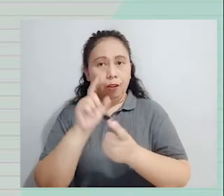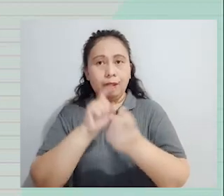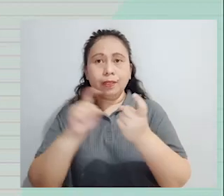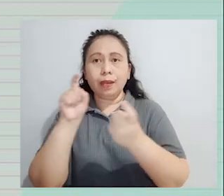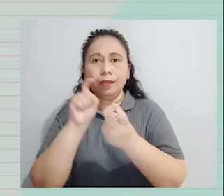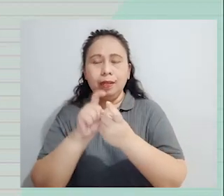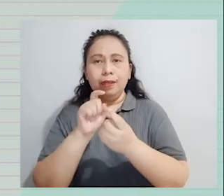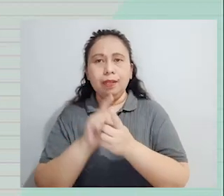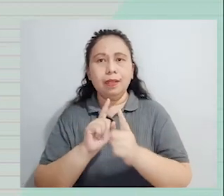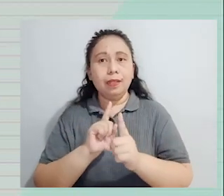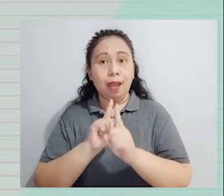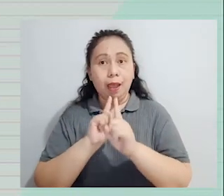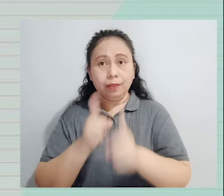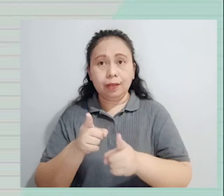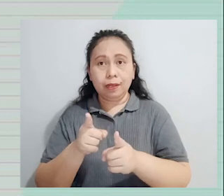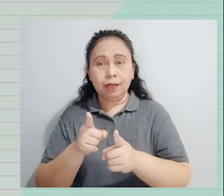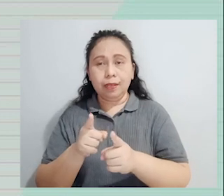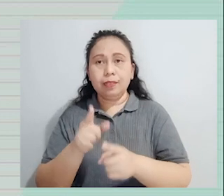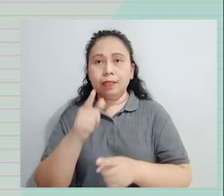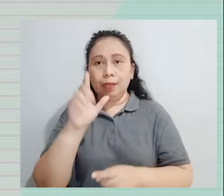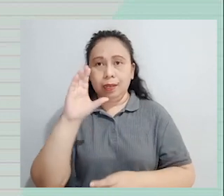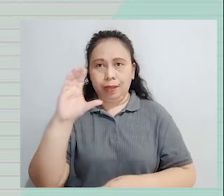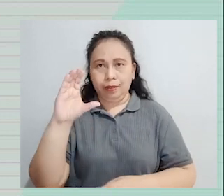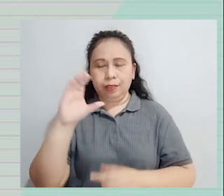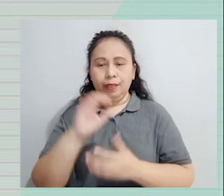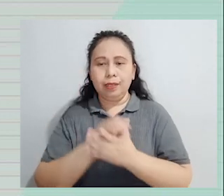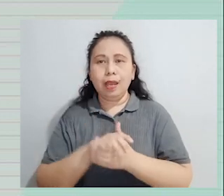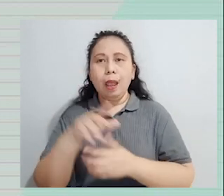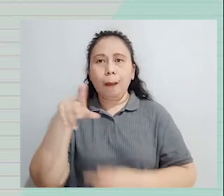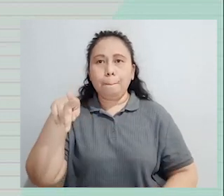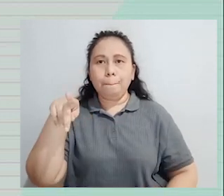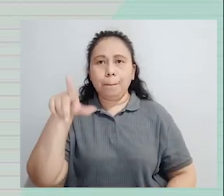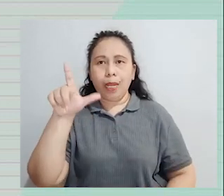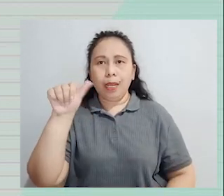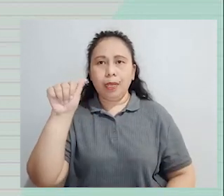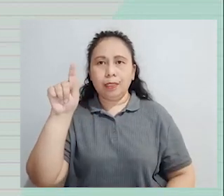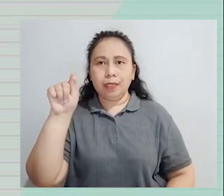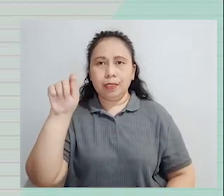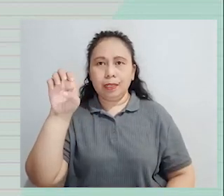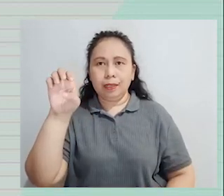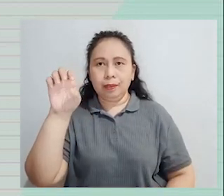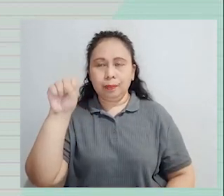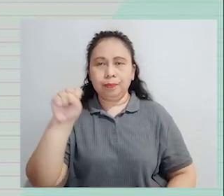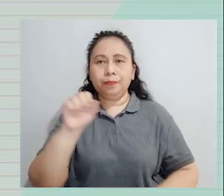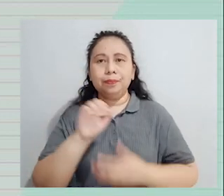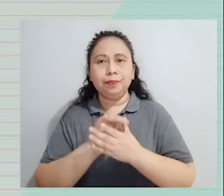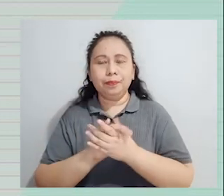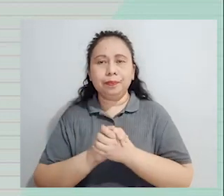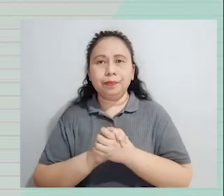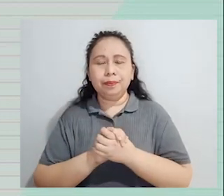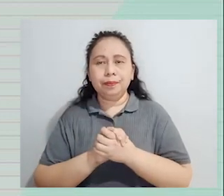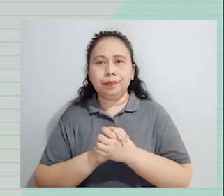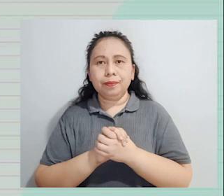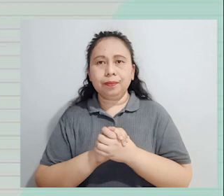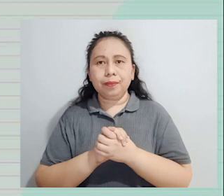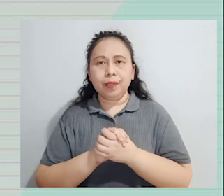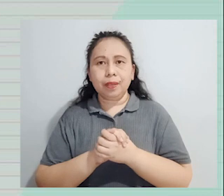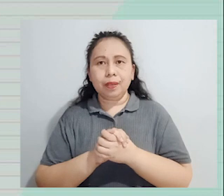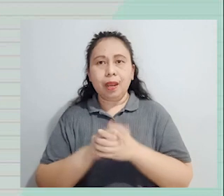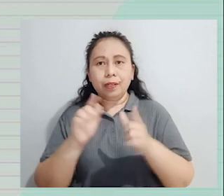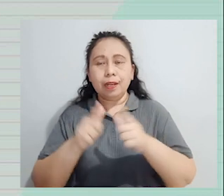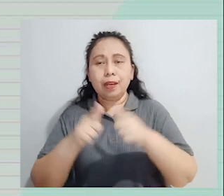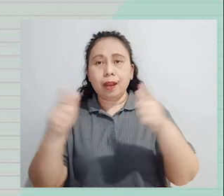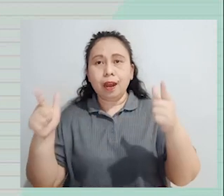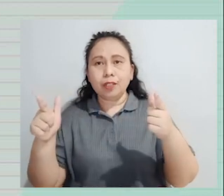Precisely. The answer is letter B. Plates. Tectonic plates, or simply plates, are the